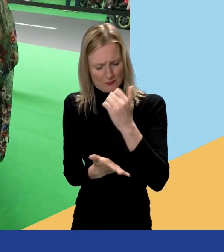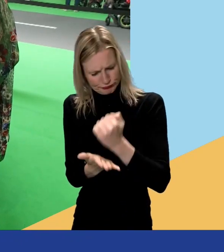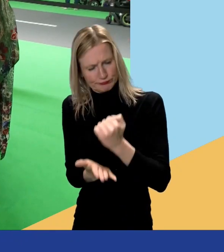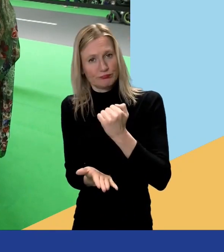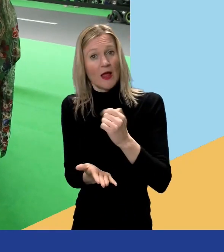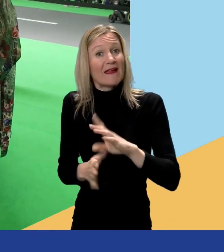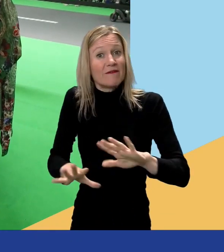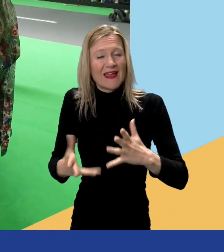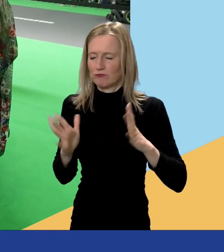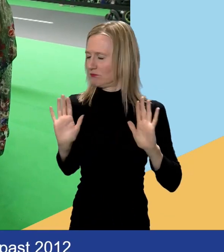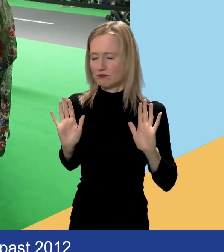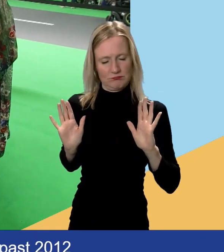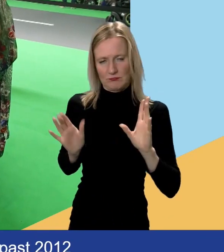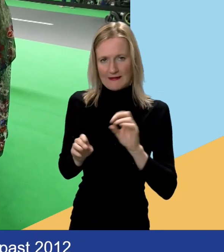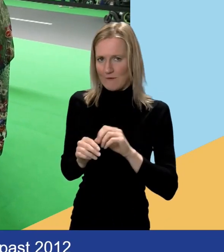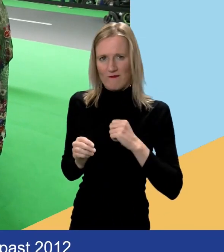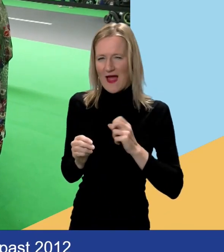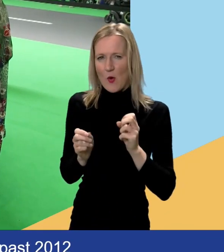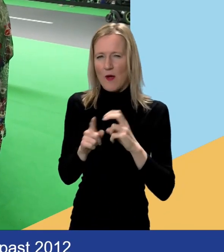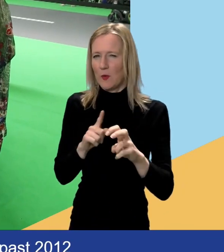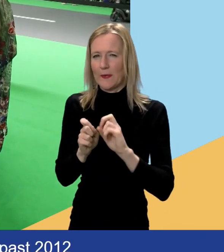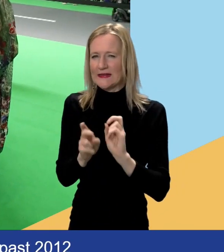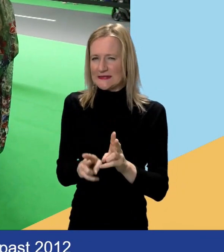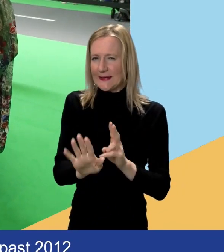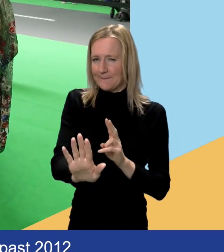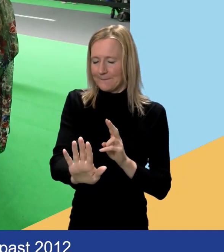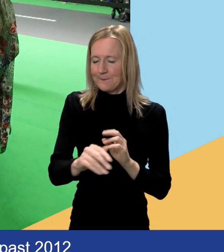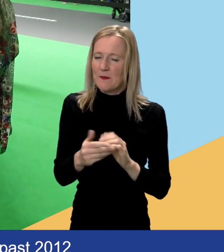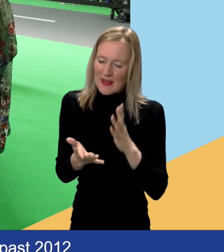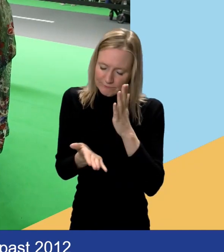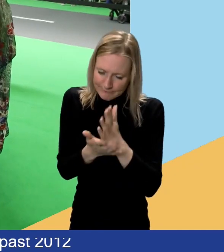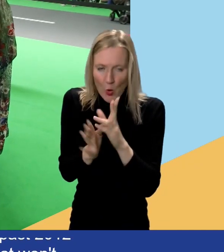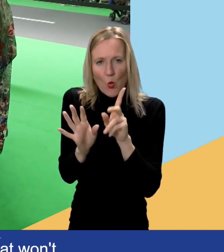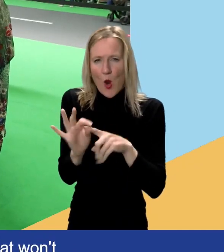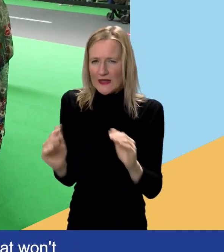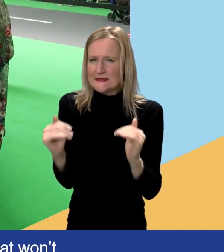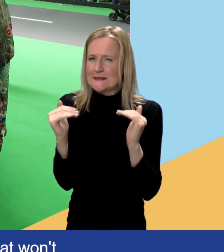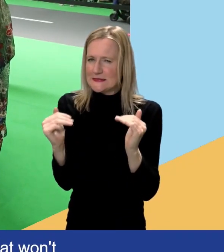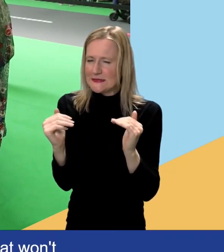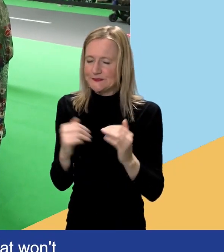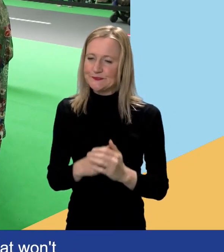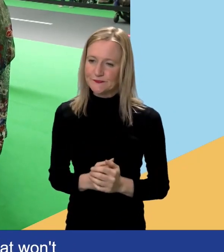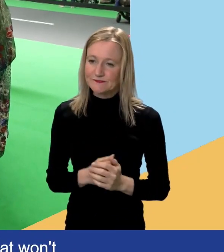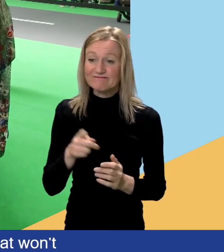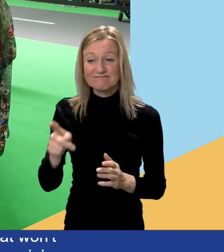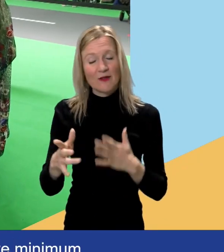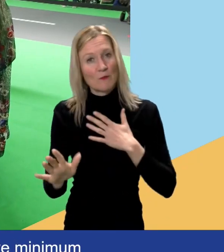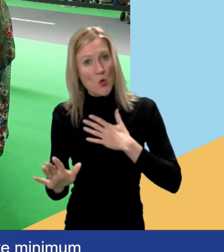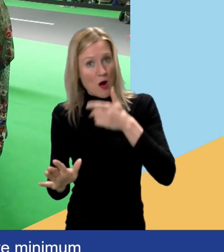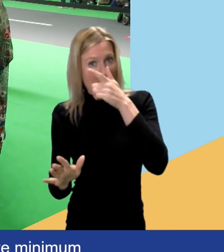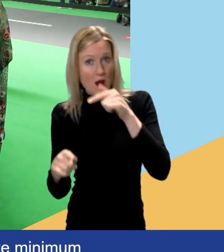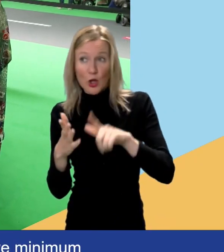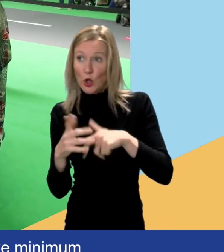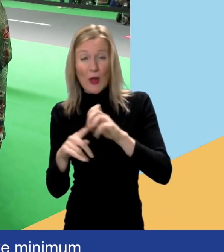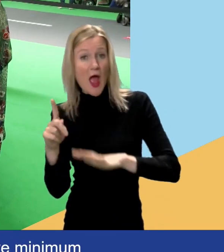that, we won't have it on the scheme. Okay. And that makes sure that we have minimum quality. And like I say, this is a standard that thankfully our industry in the UK has